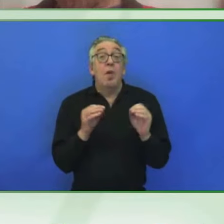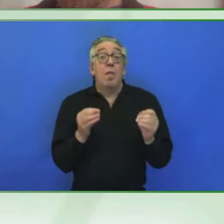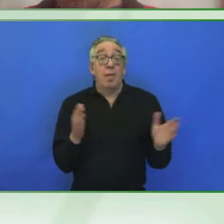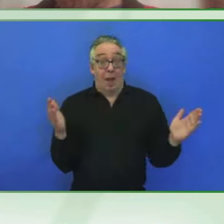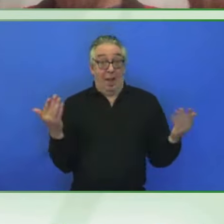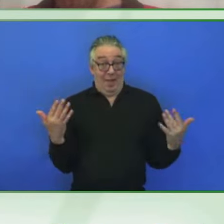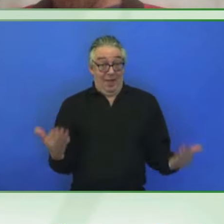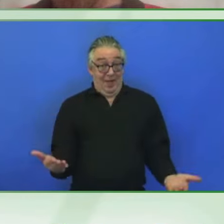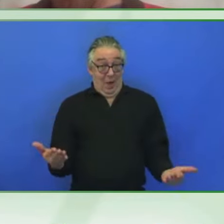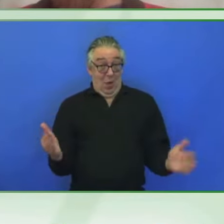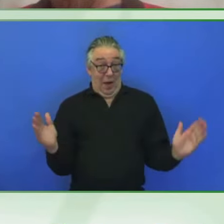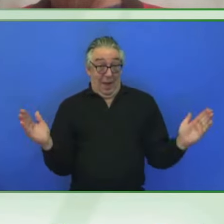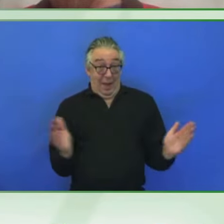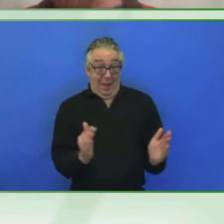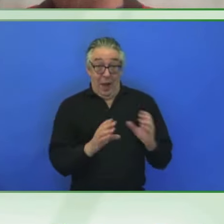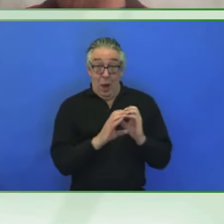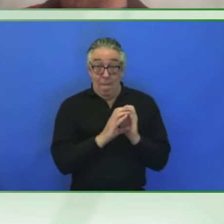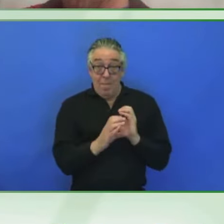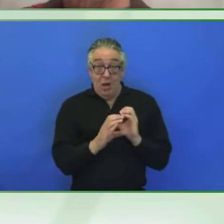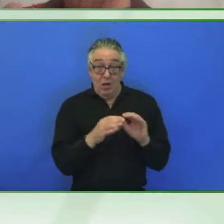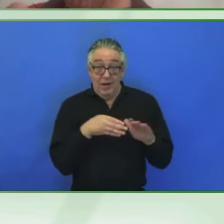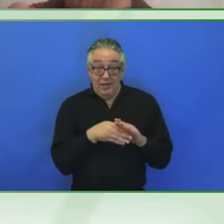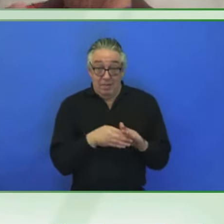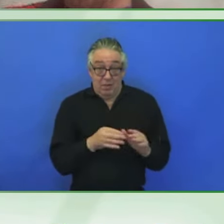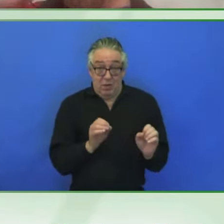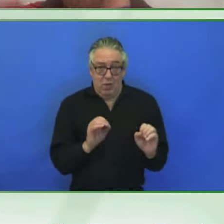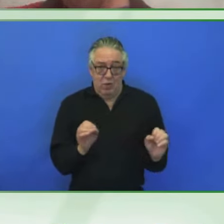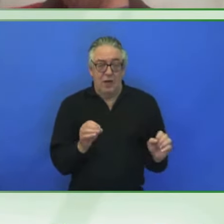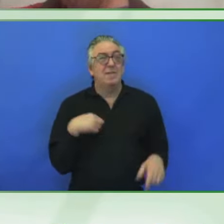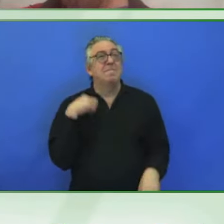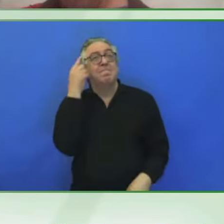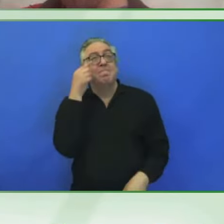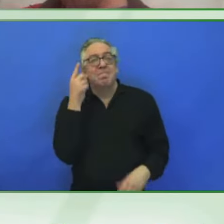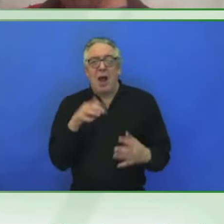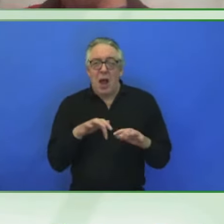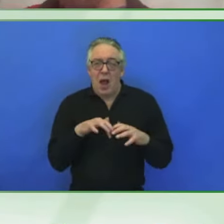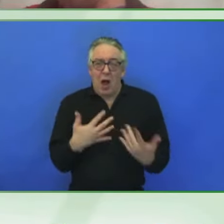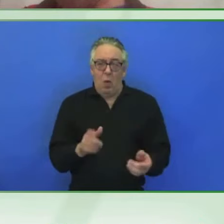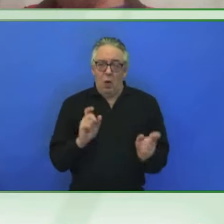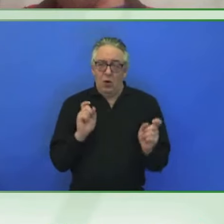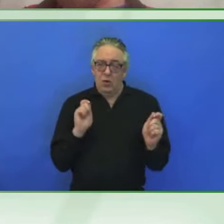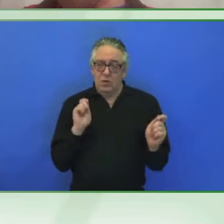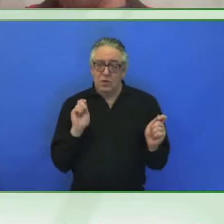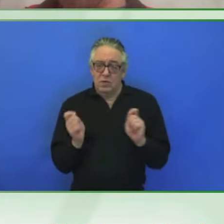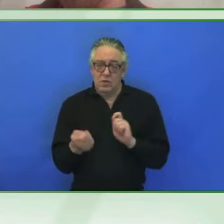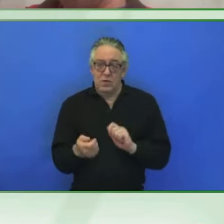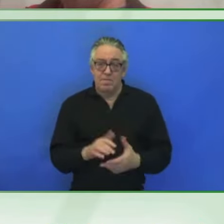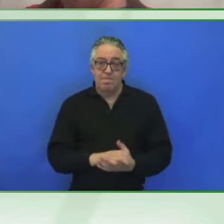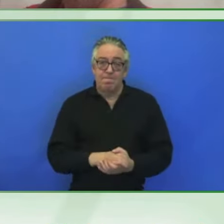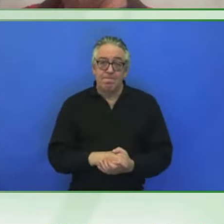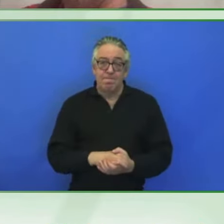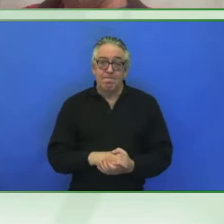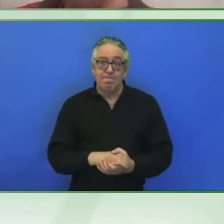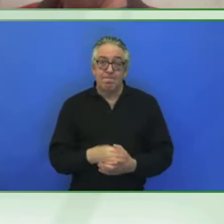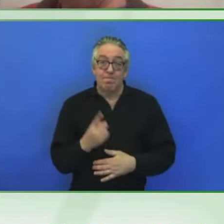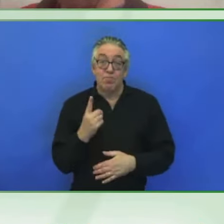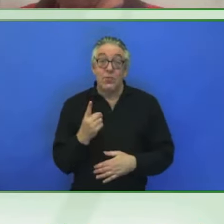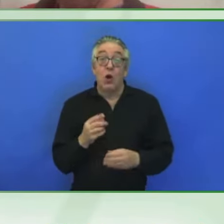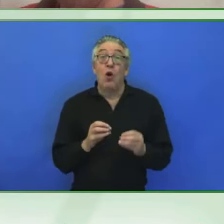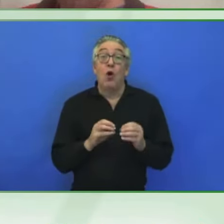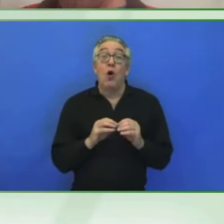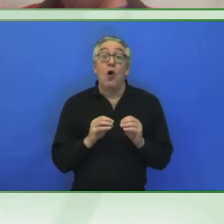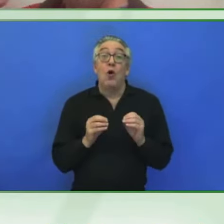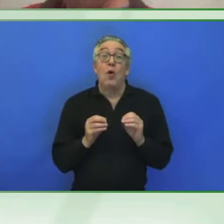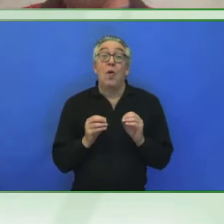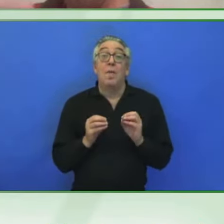And we've looked at making changes. The problem is you can't just make a small fraction of the fleet. And this is normally